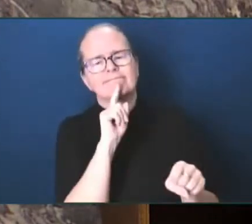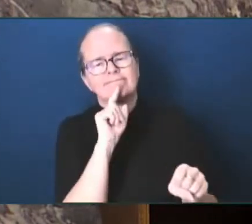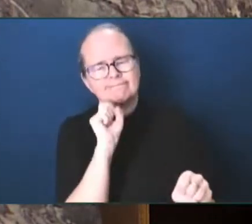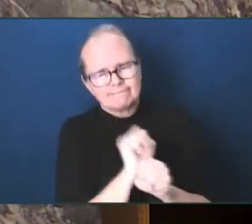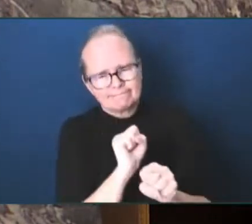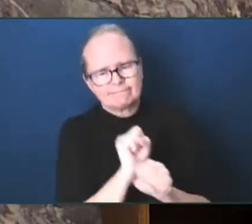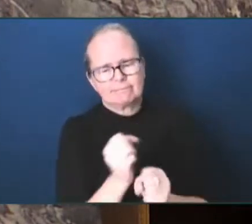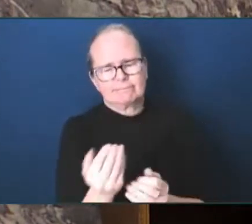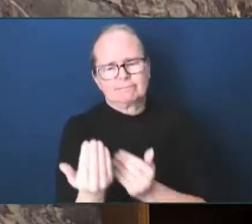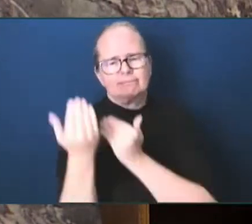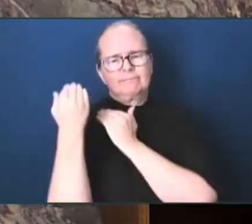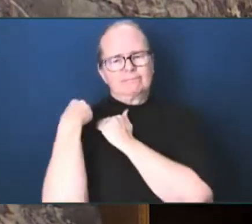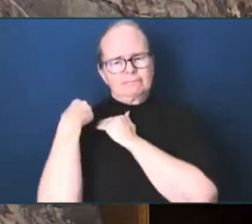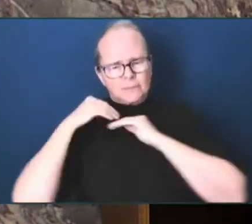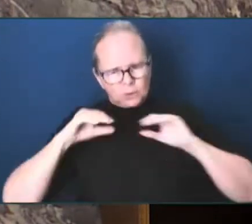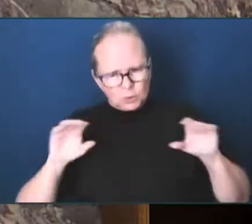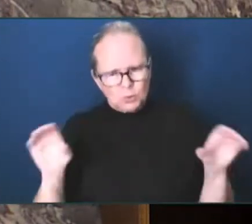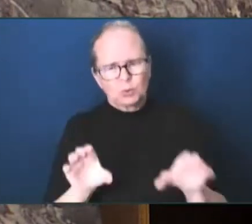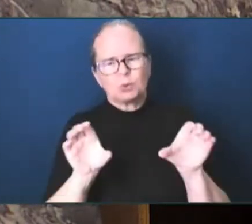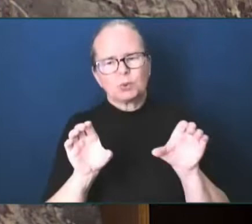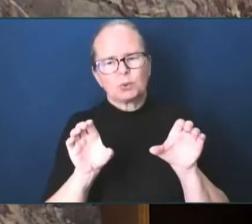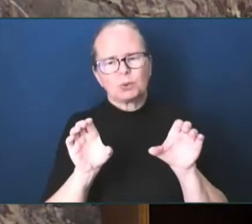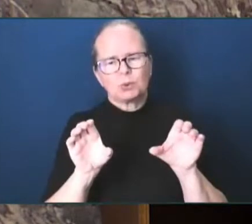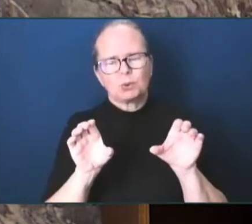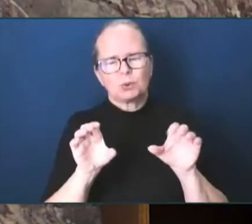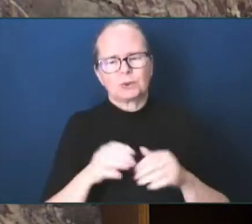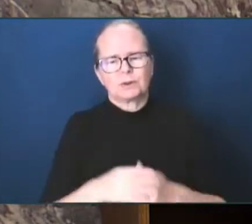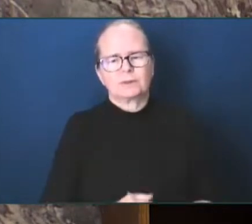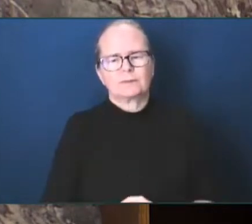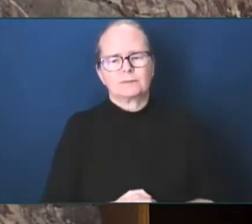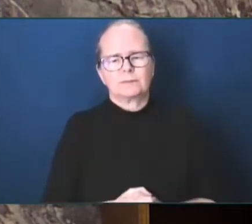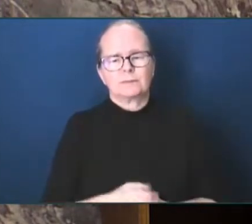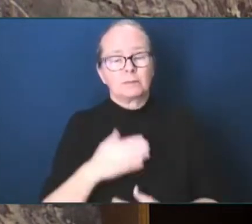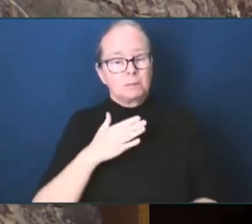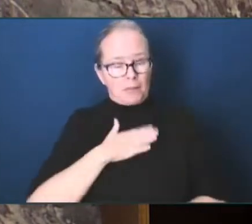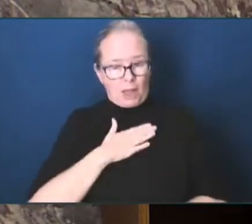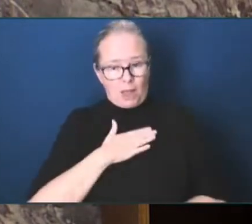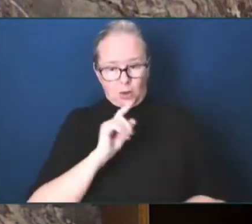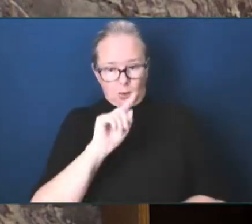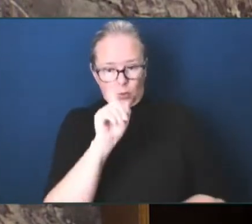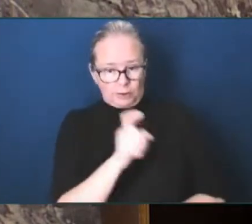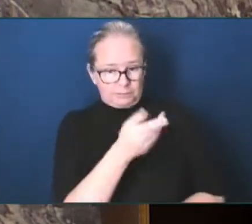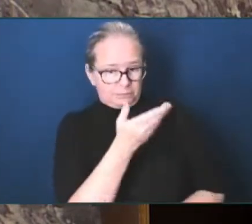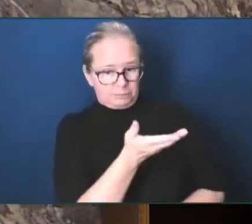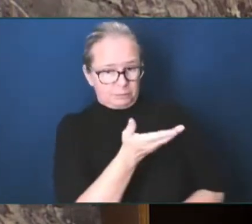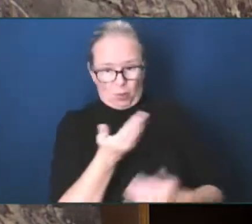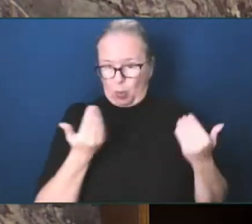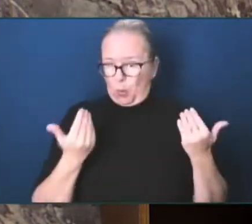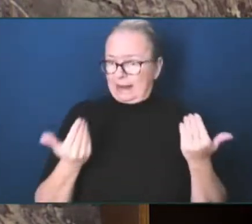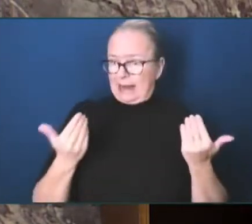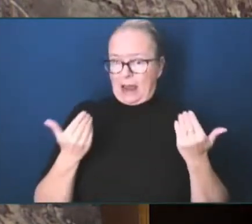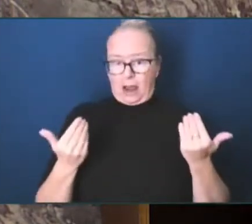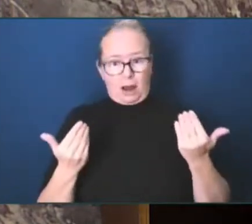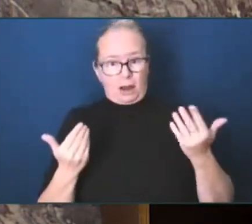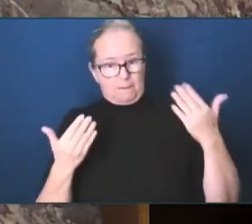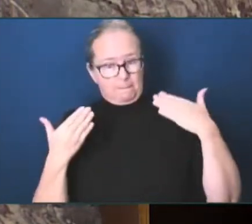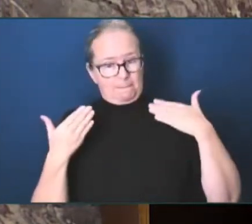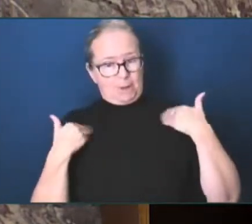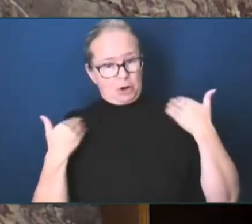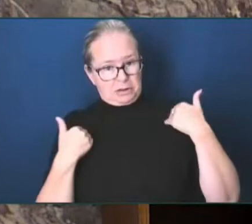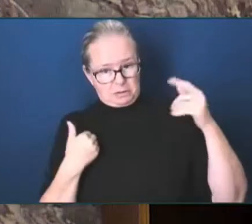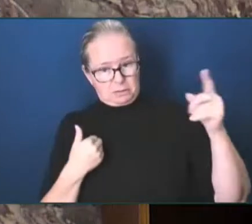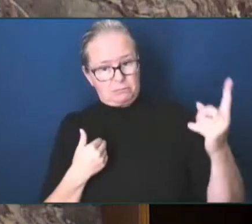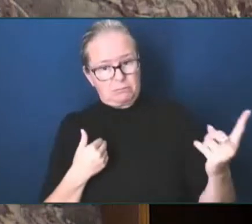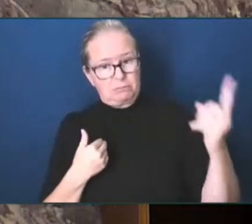So, Mr. Speaker, the question is this. Right now, this minister could stand up, as I said, she could tell health authorities that these car programs